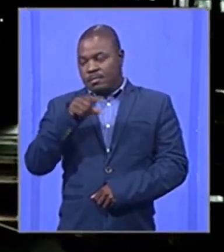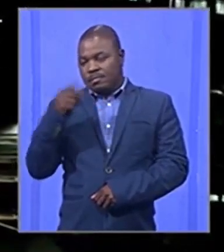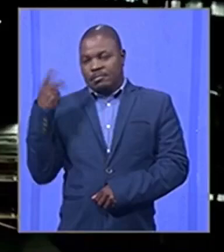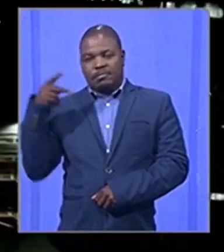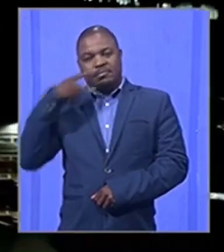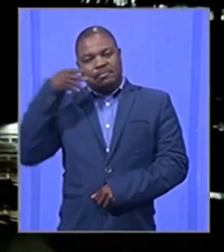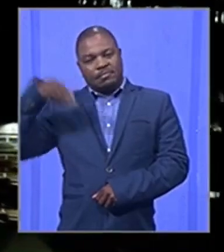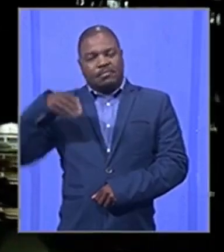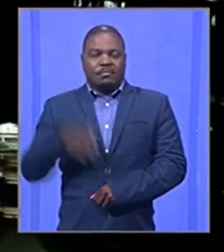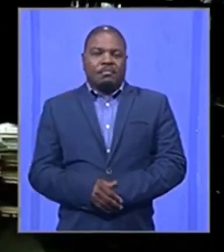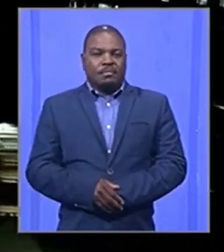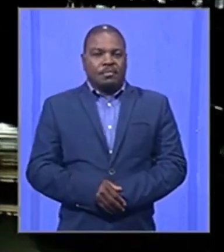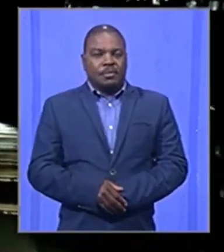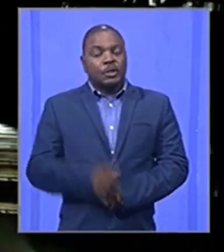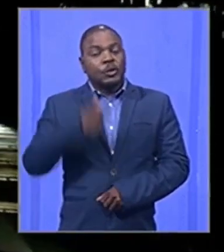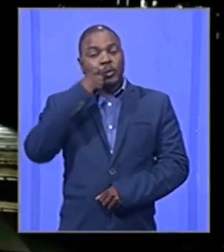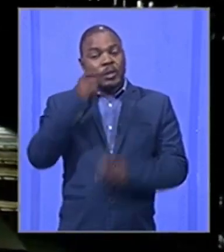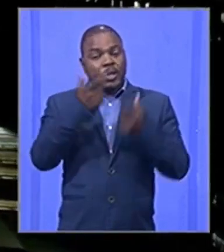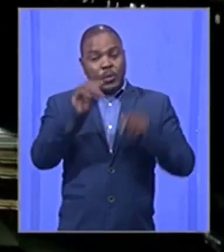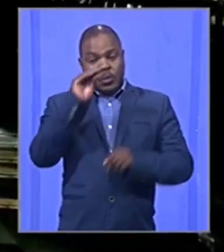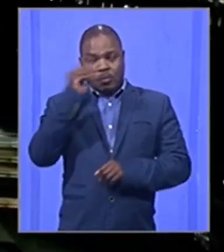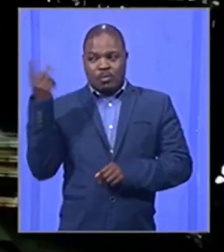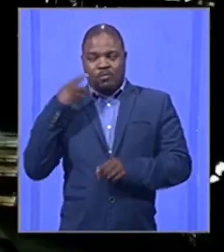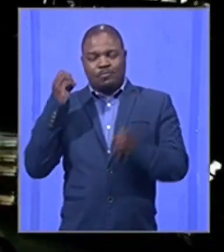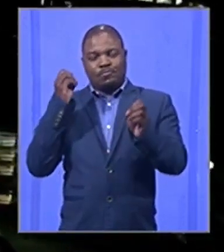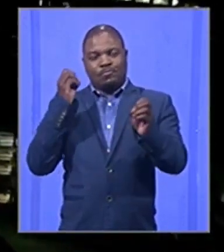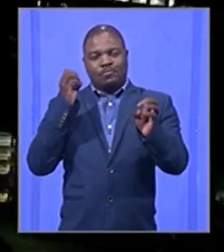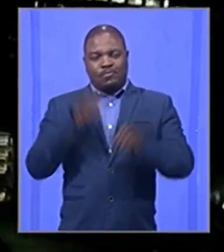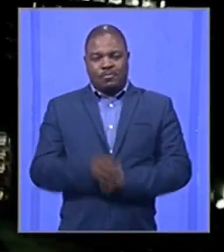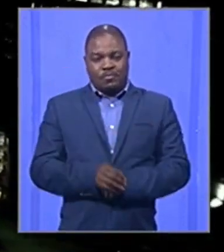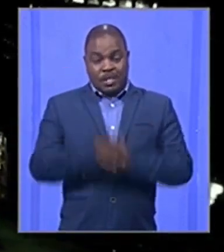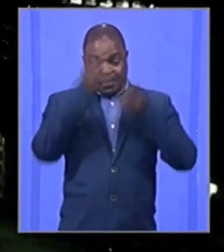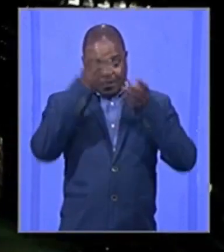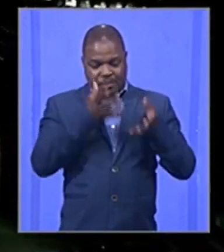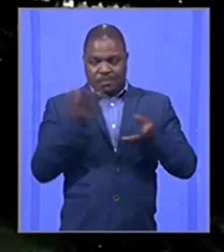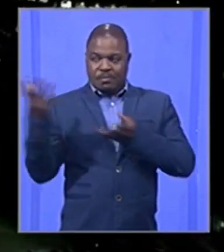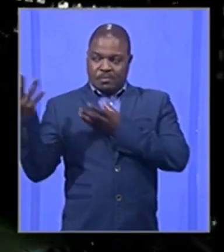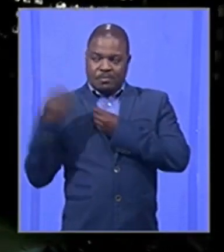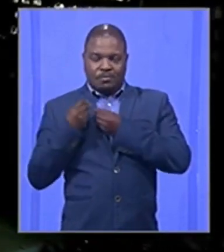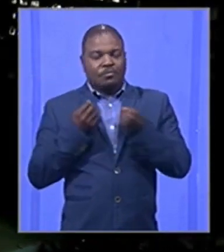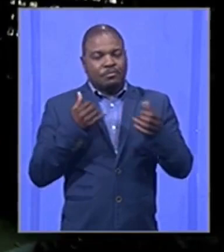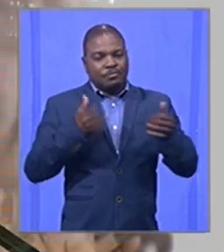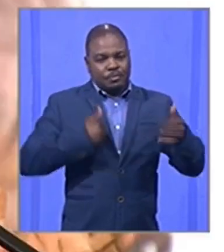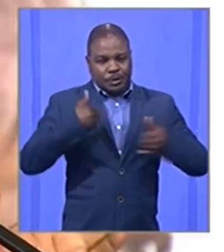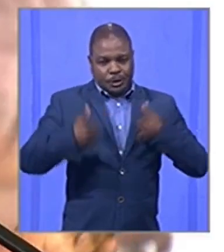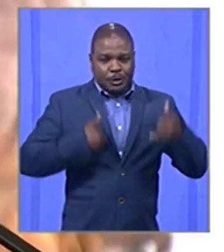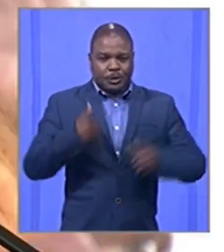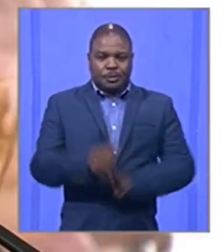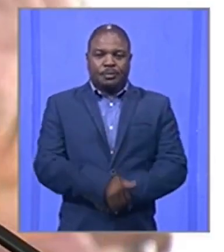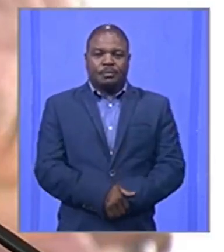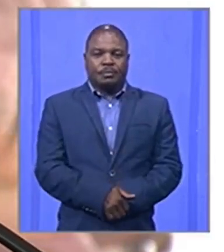Re go tlisetsa kgaso ya dikgang tsa Setswana. A re iketle mmogo ka tshedimosetso.